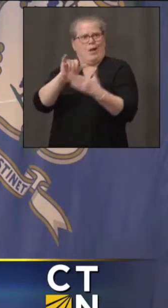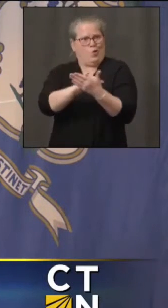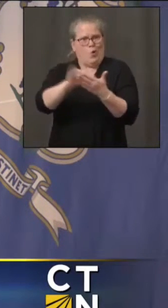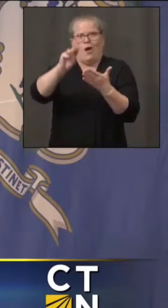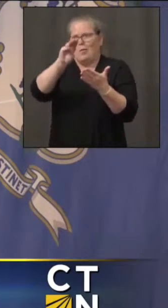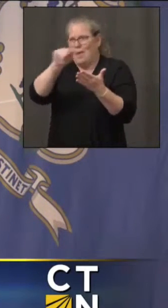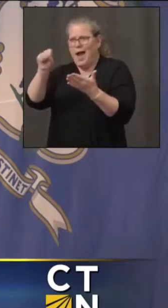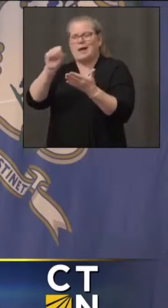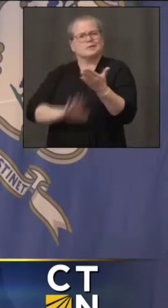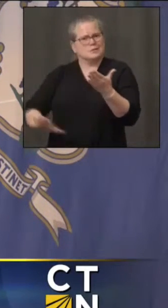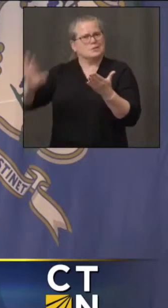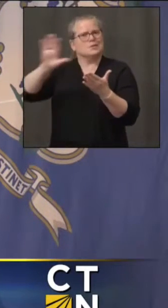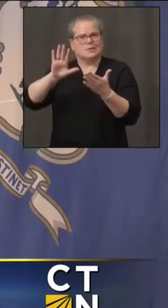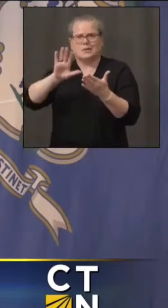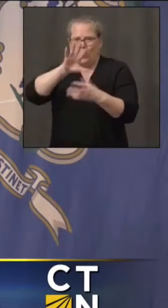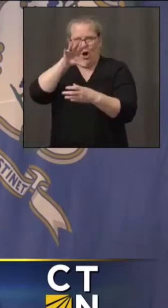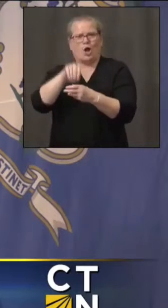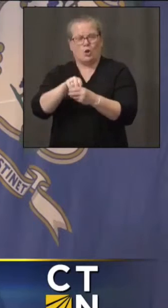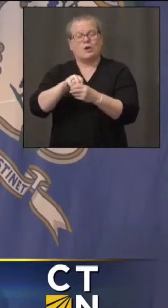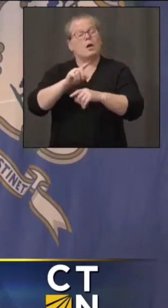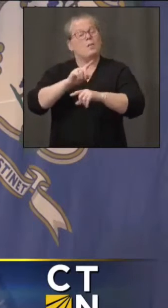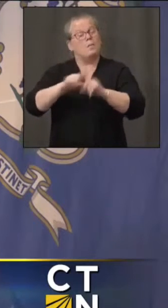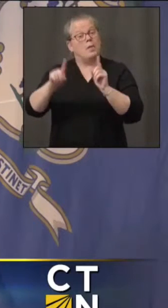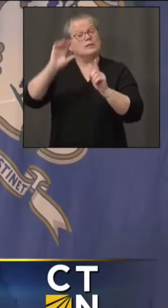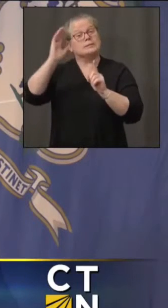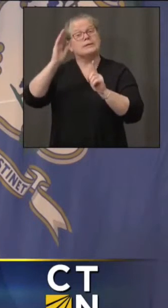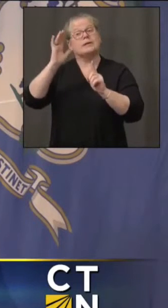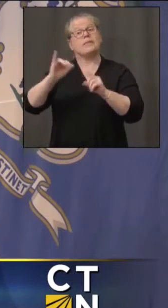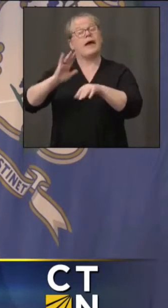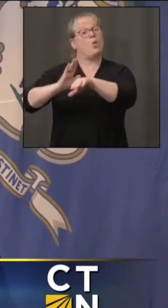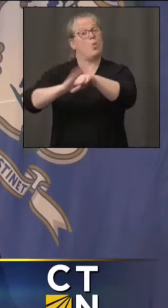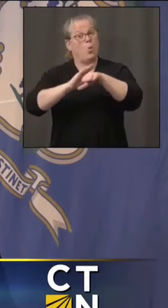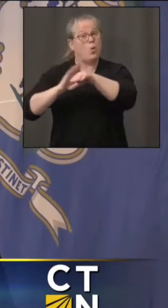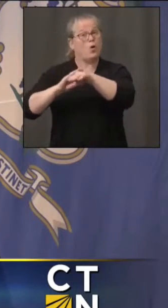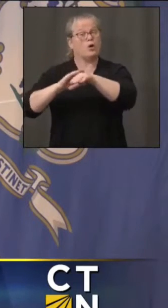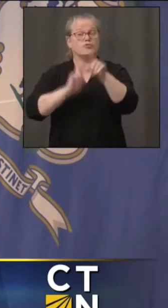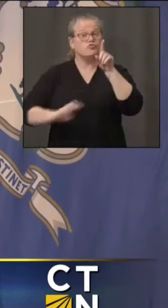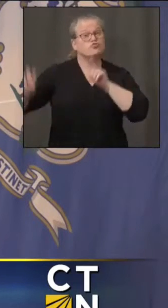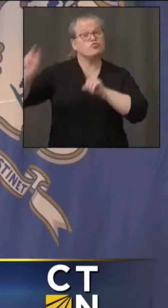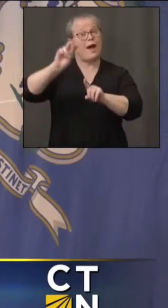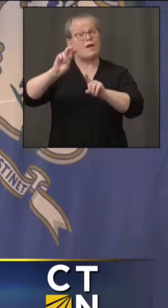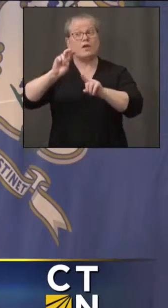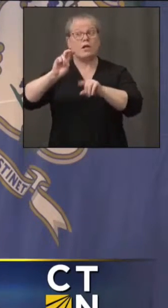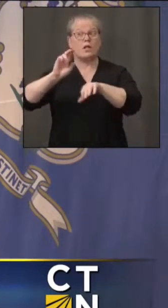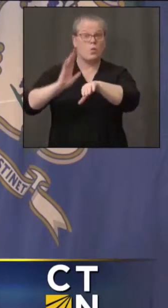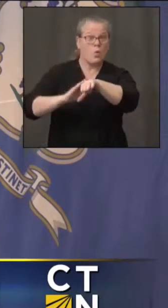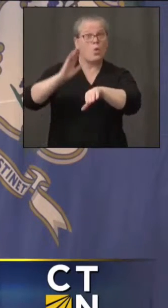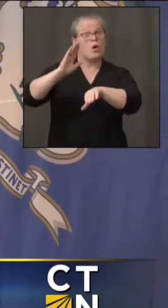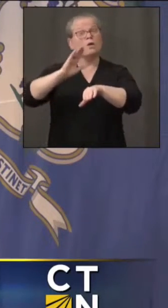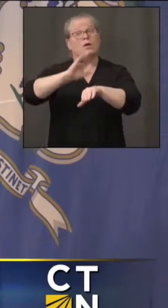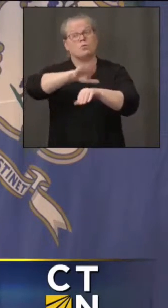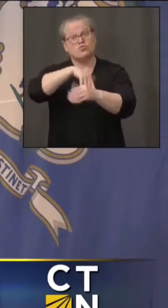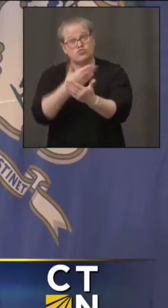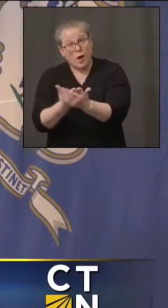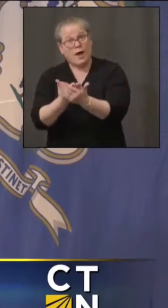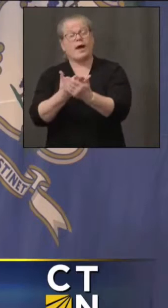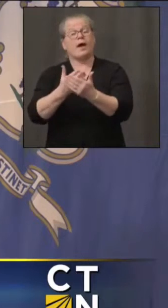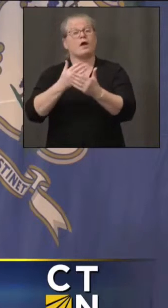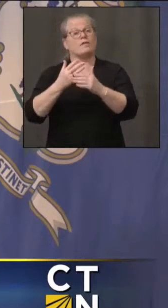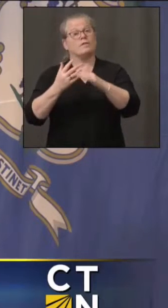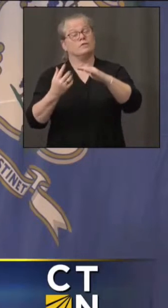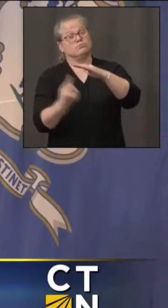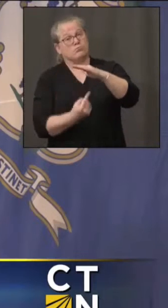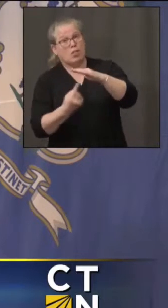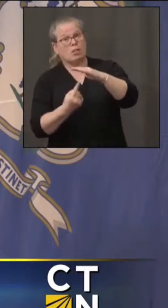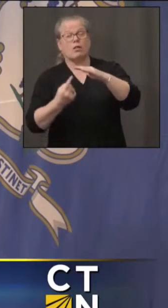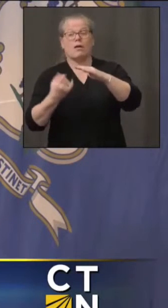But I think it's been a really net positive for the state, just in terms of discouraging unnecessary travel when they do travel, quarantining and